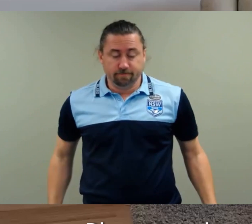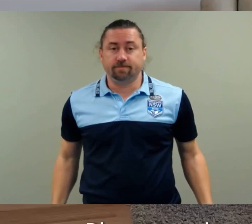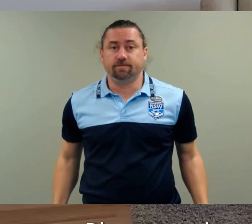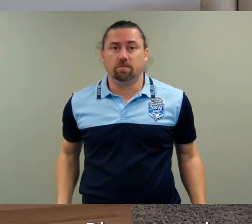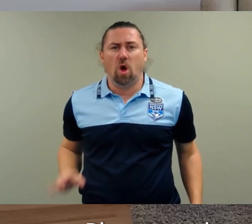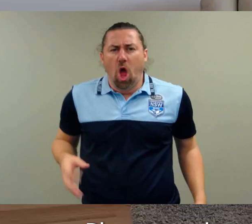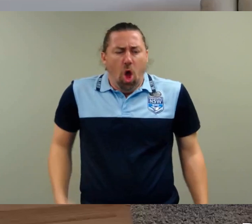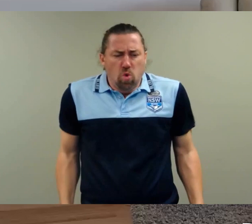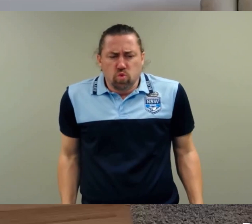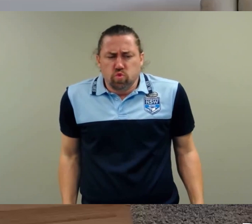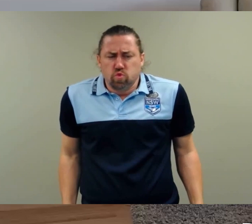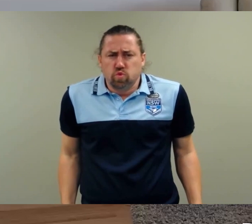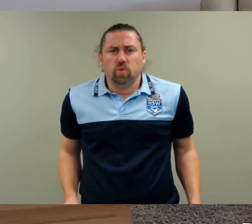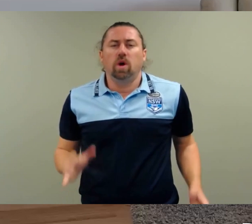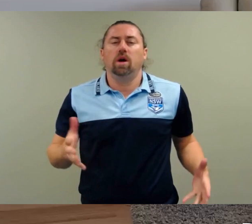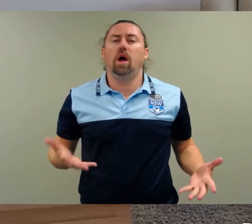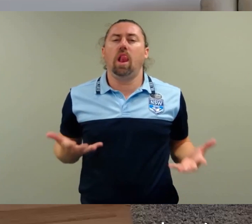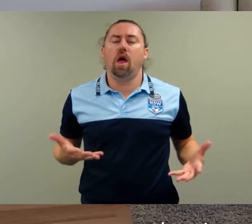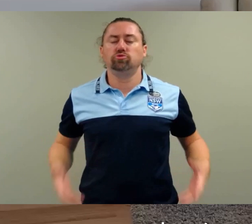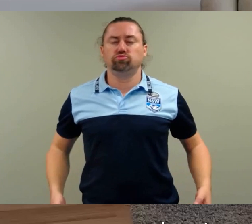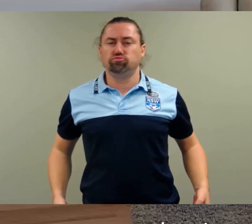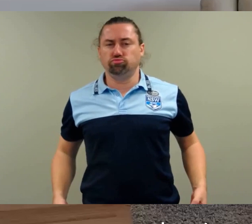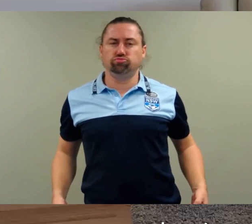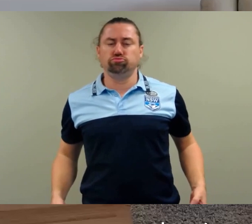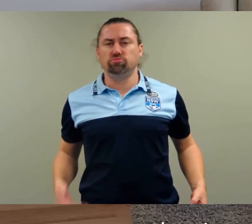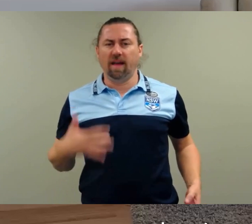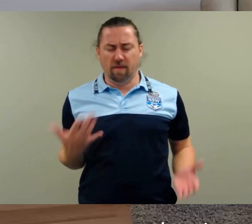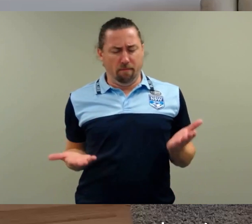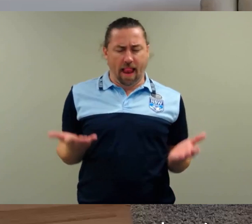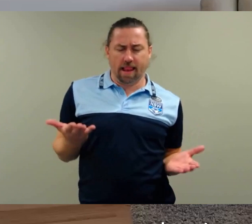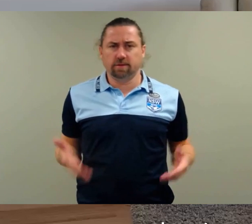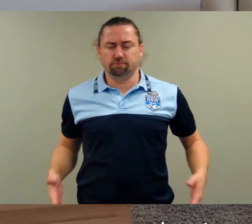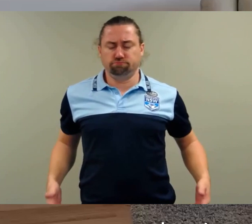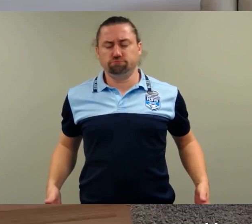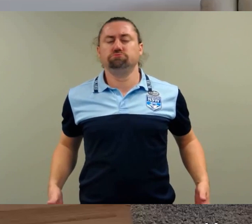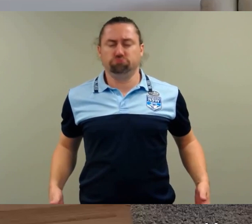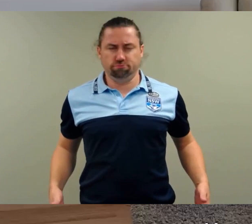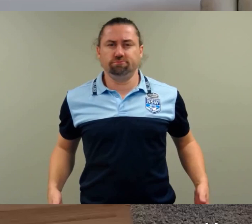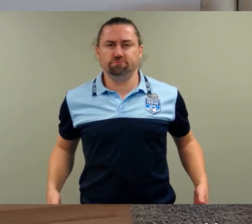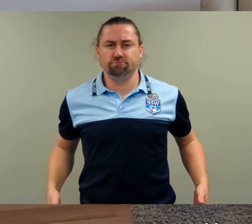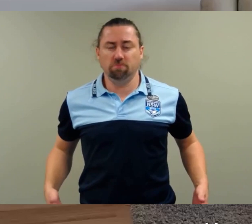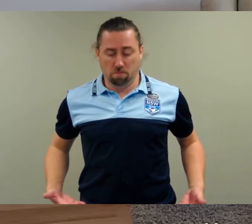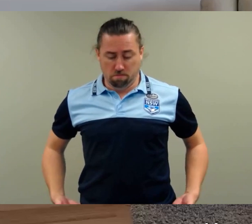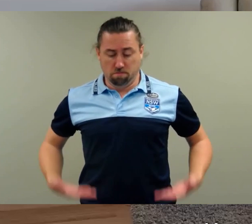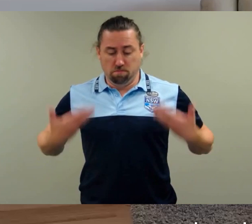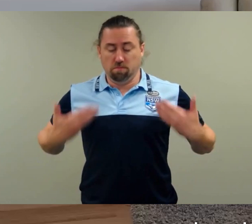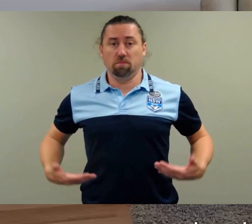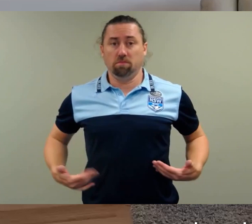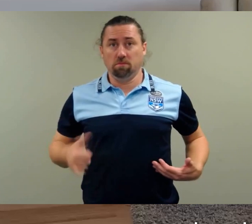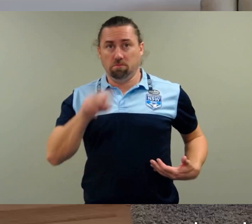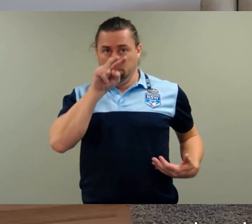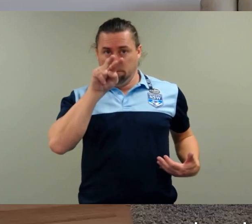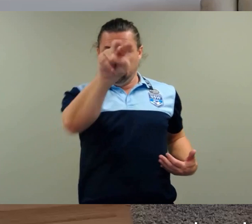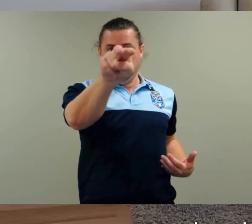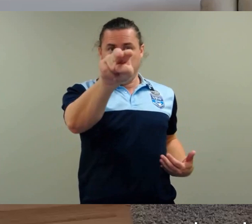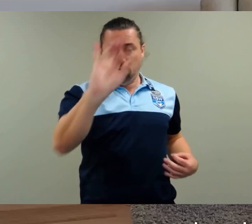side of the chair seat. Don't hold too tight, but just enough so you feel stable. Keep your upper body still, head